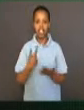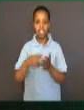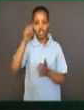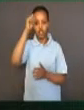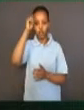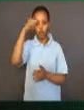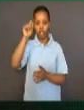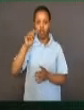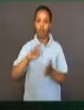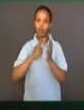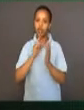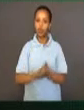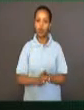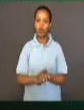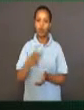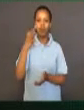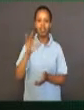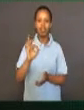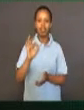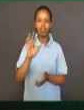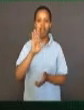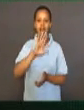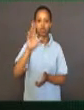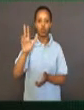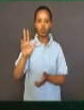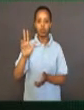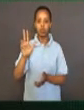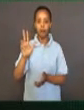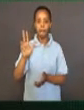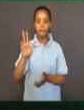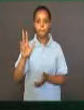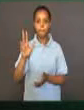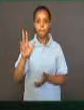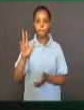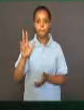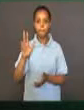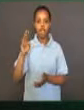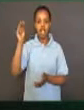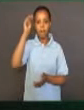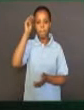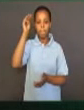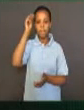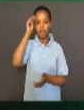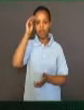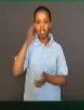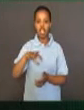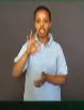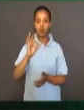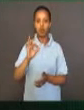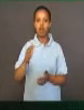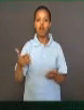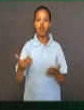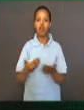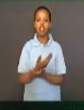In 1953, Stanley Miller conducted an experiment that